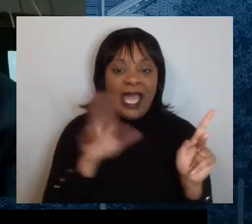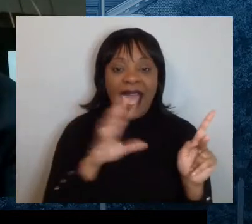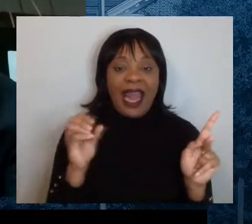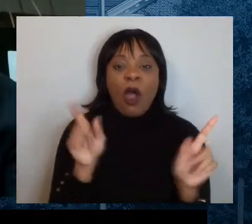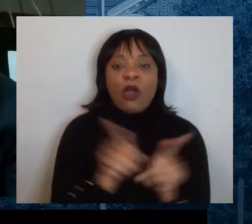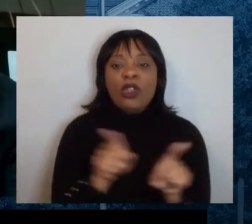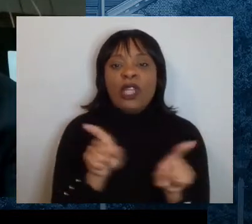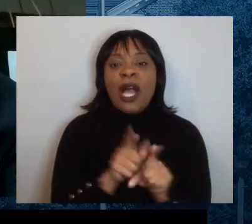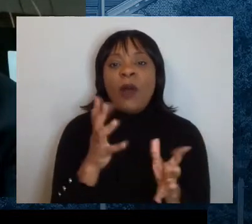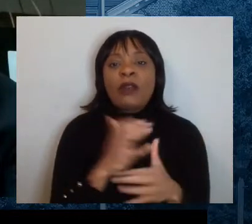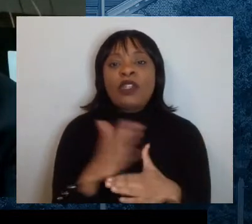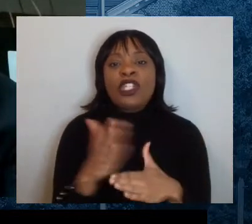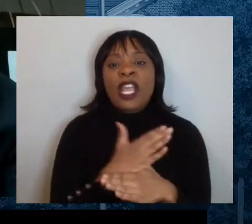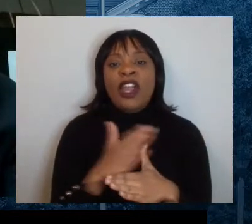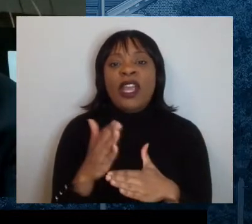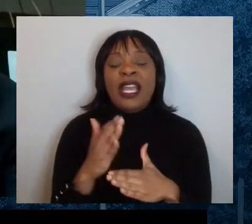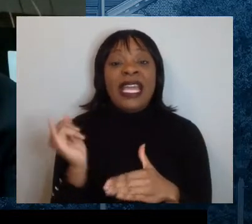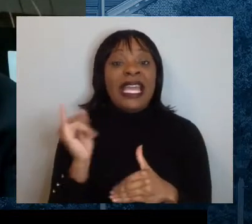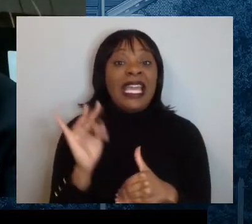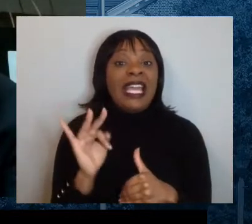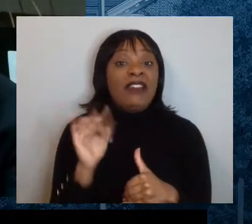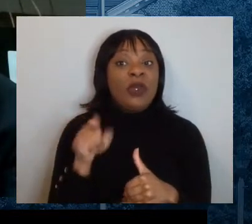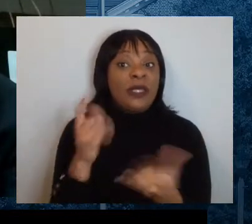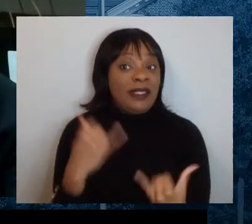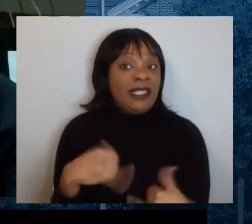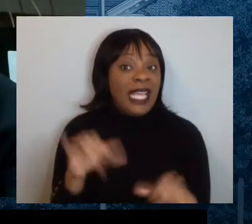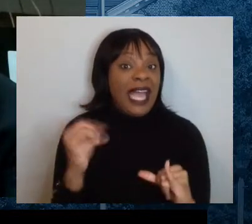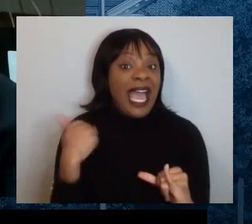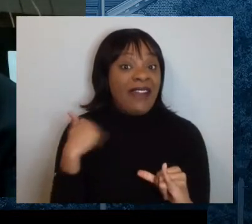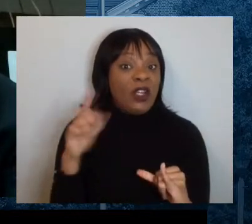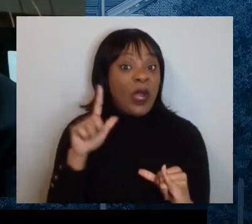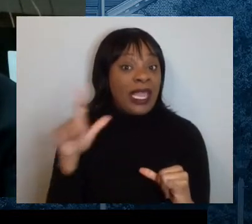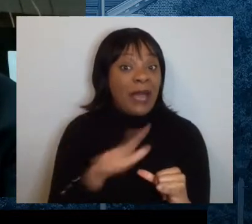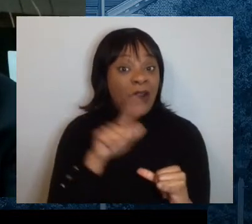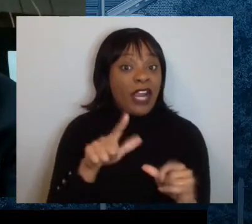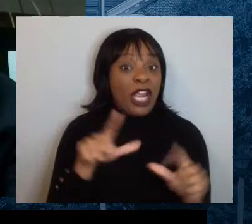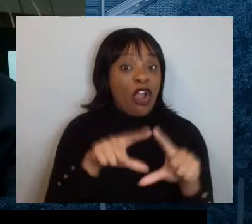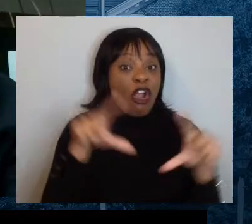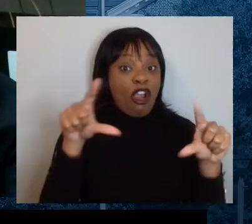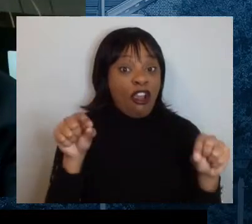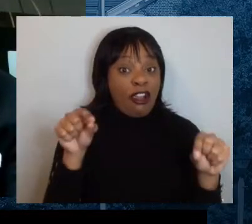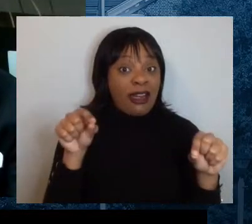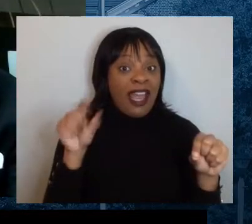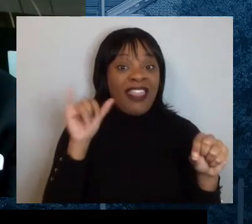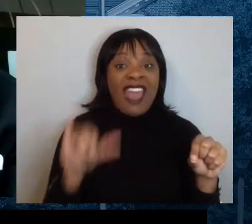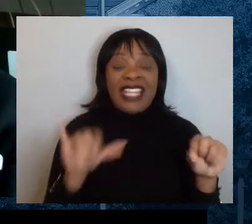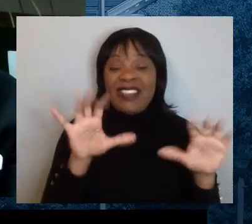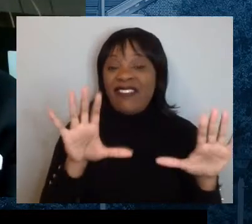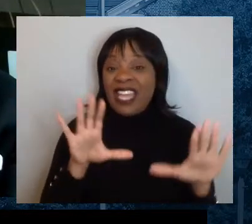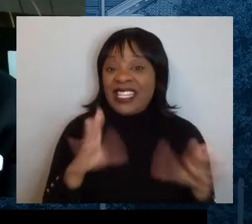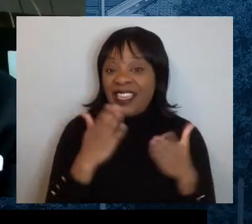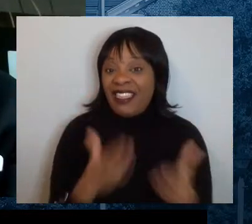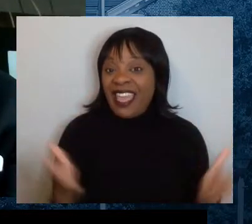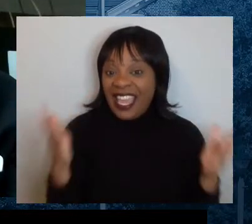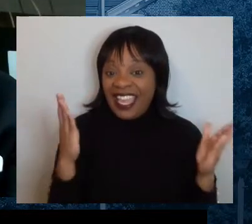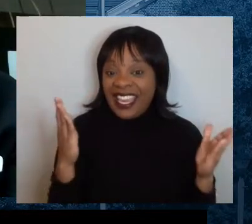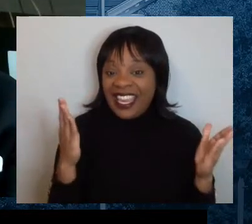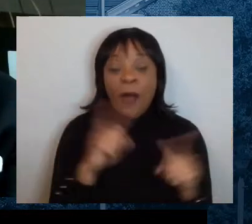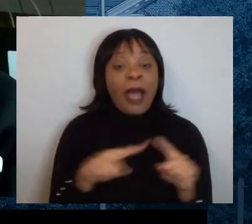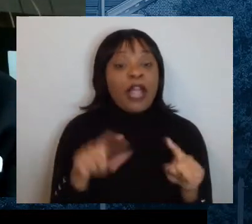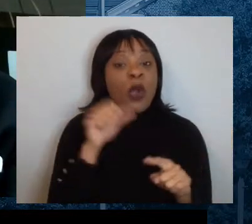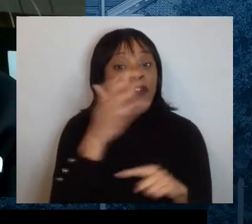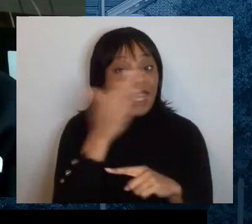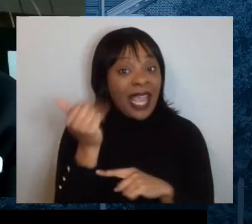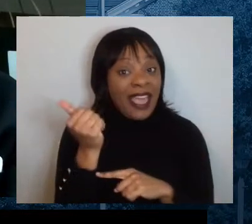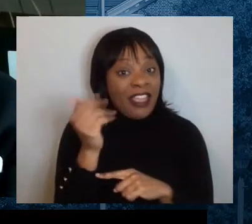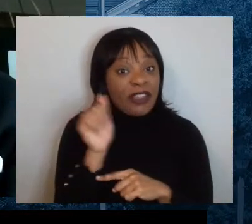to share, if you still have your library card, that's a fantastic thing. But don't forget, there's an app